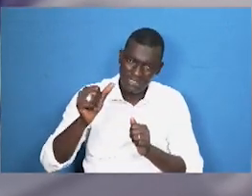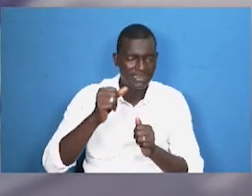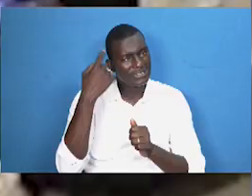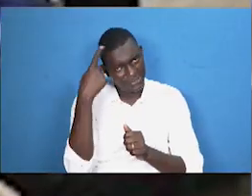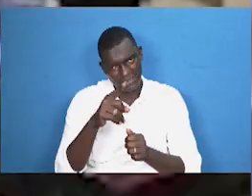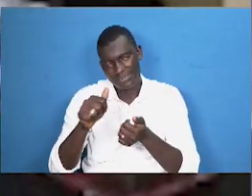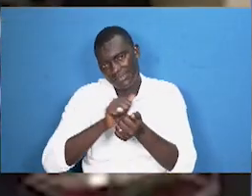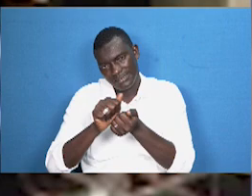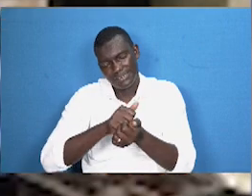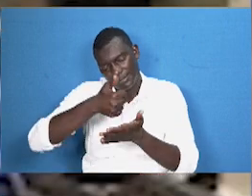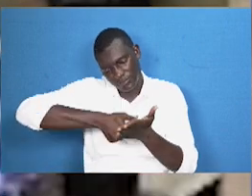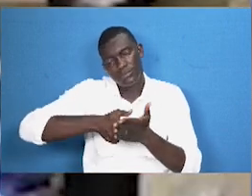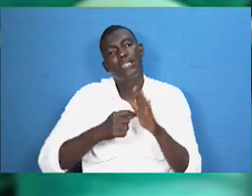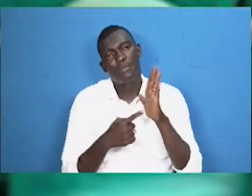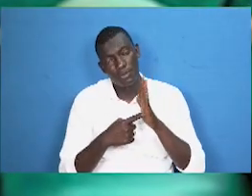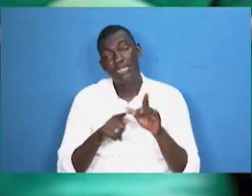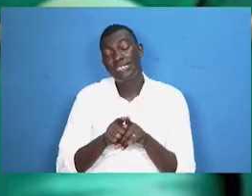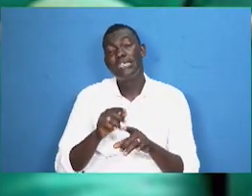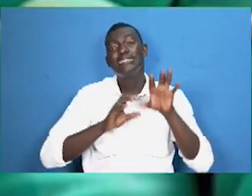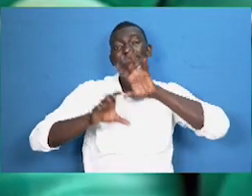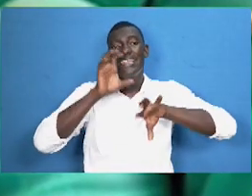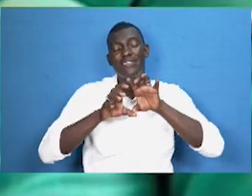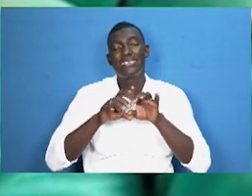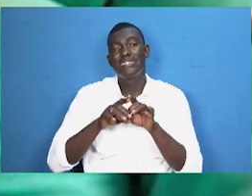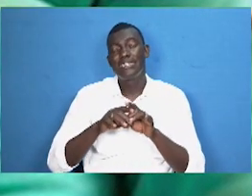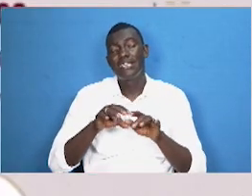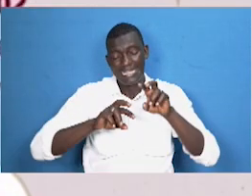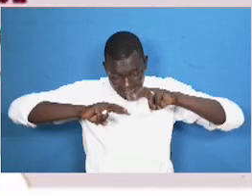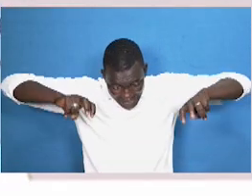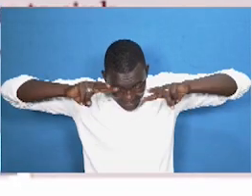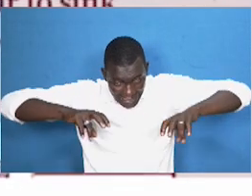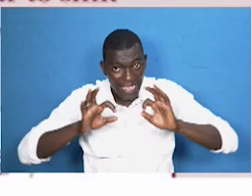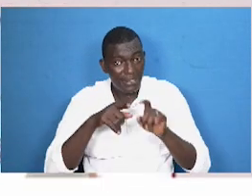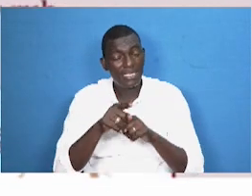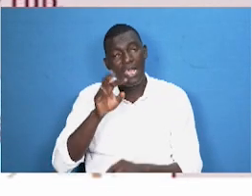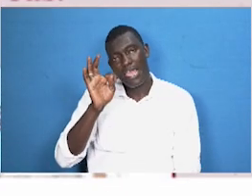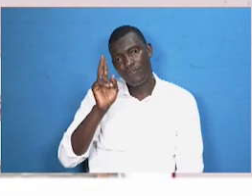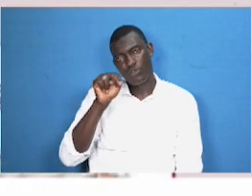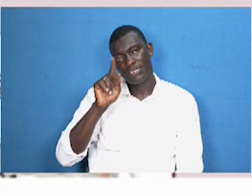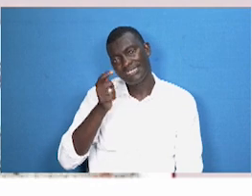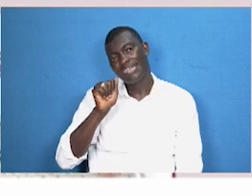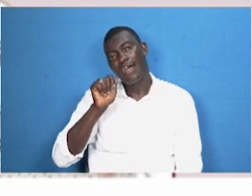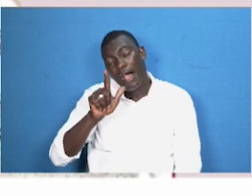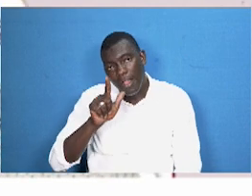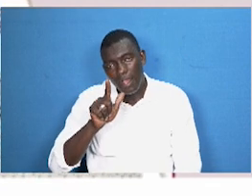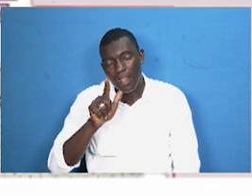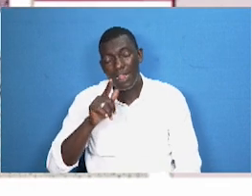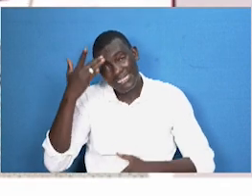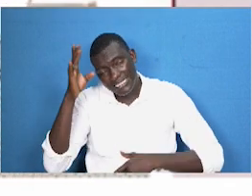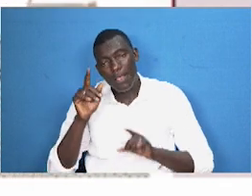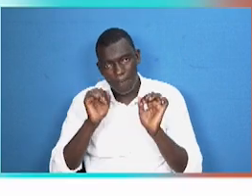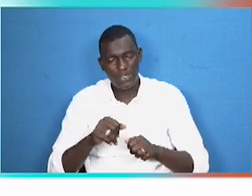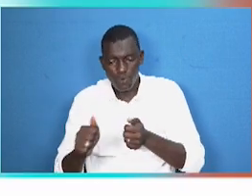scientific research suggests fungal infections found in second-hand underwear can be reduced by washing the underwear using hot